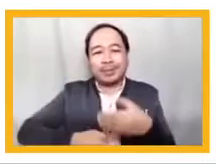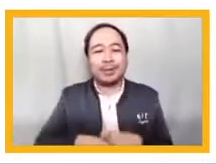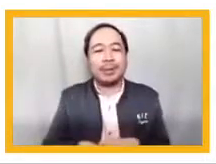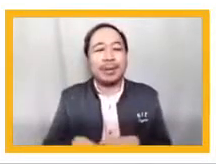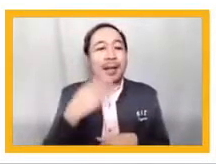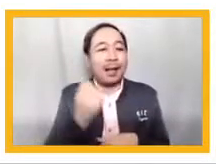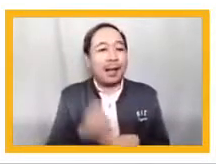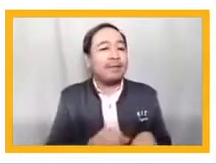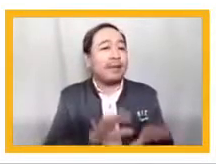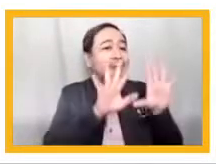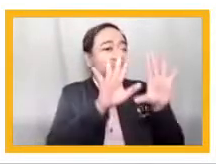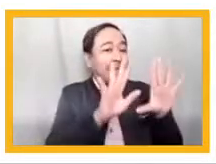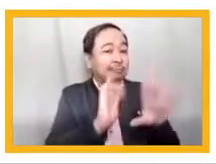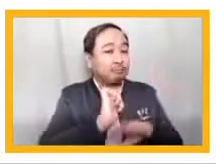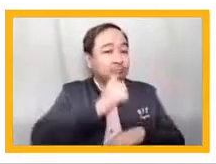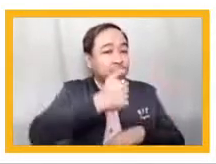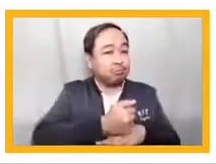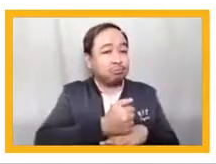than